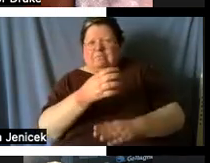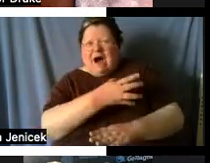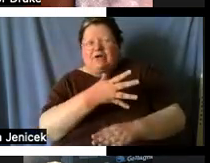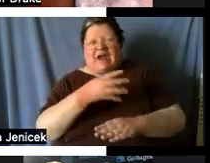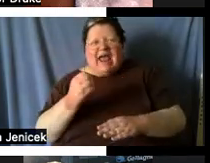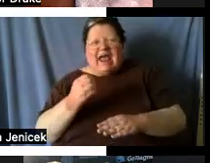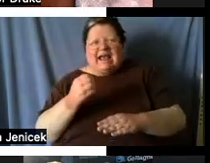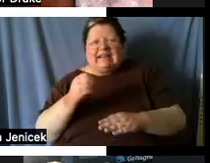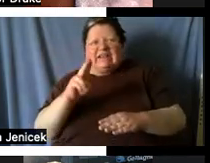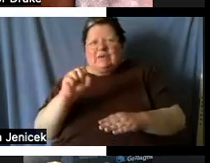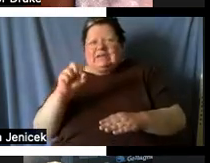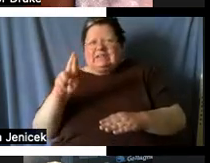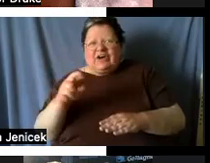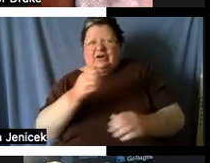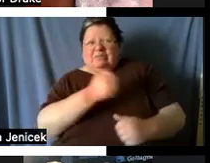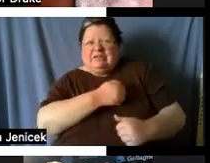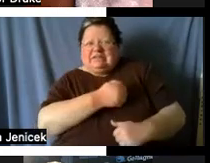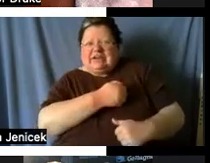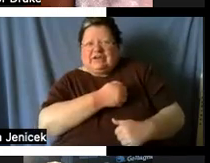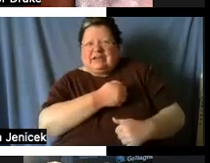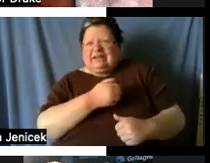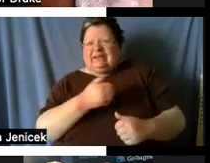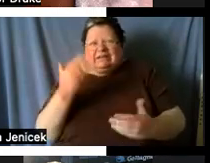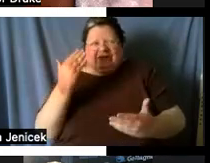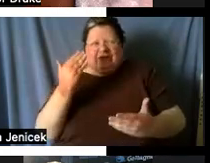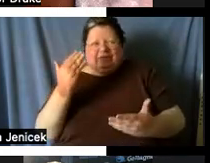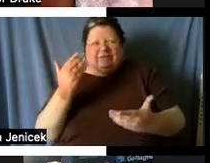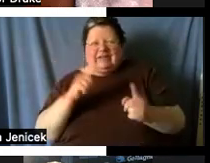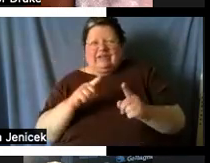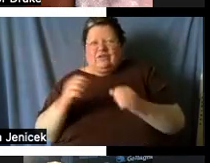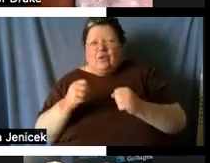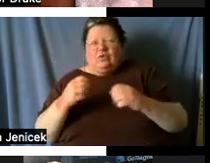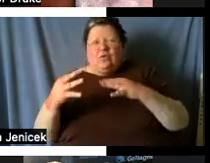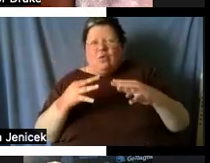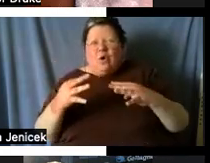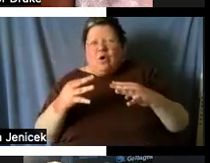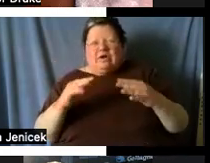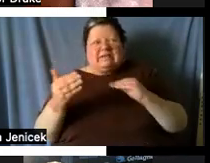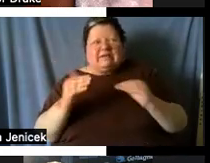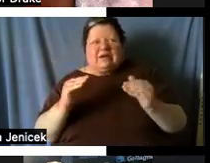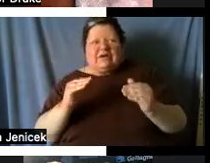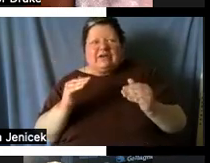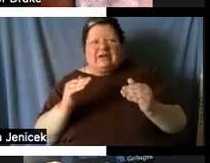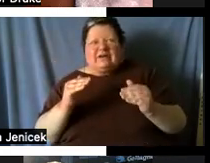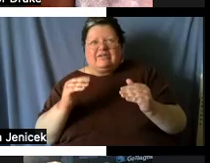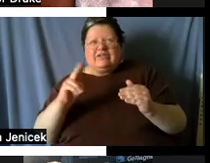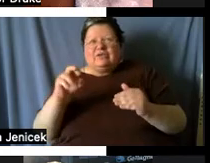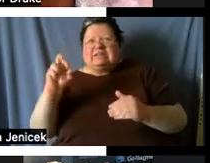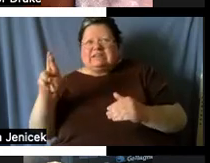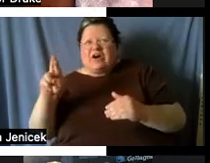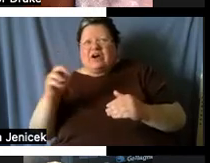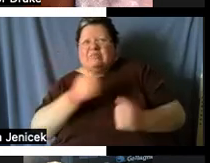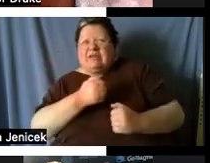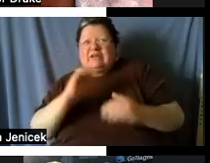military, well, in the whole of the Cold War, it was this comparison of the Soviet military and the US